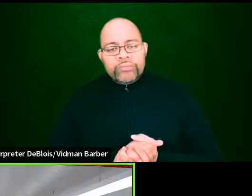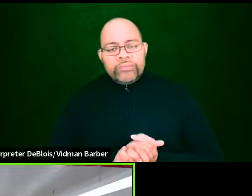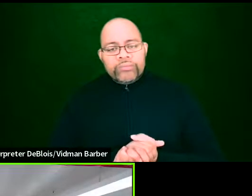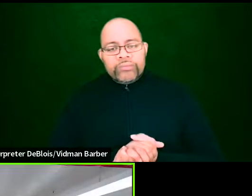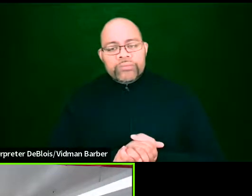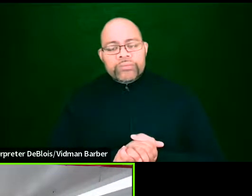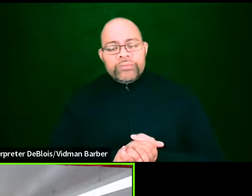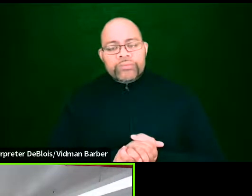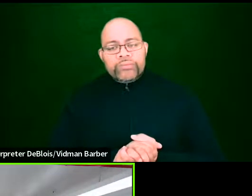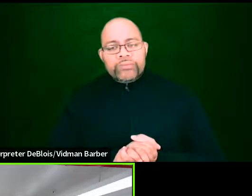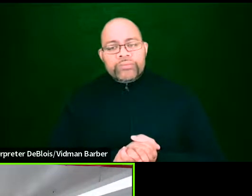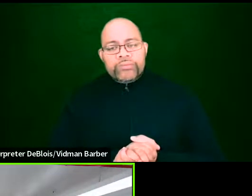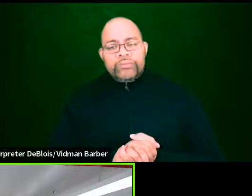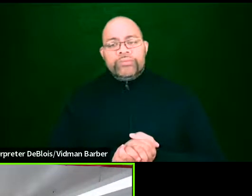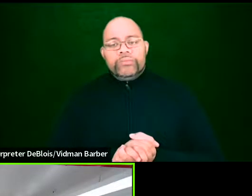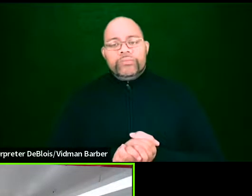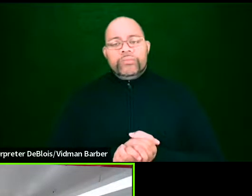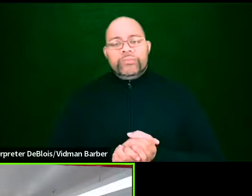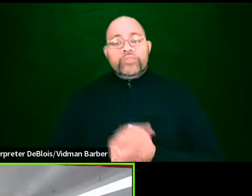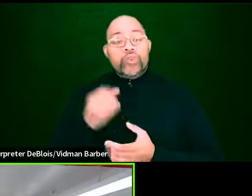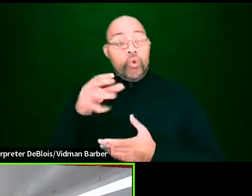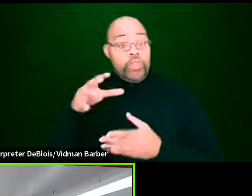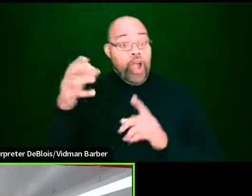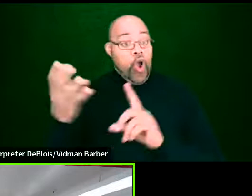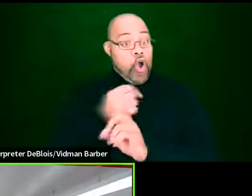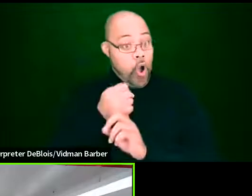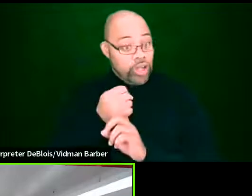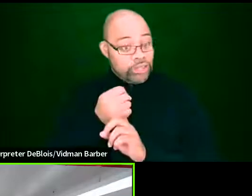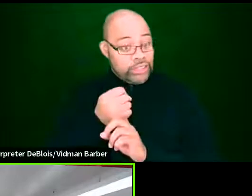So that they caught them.